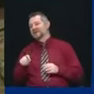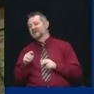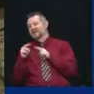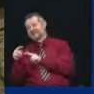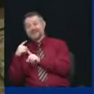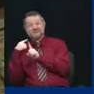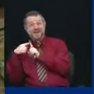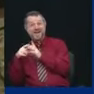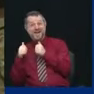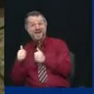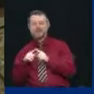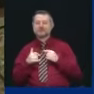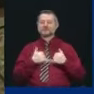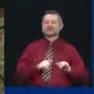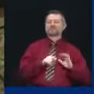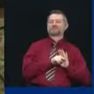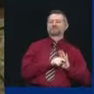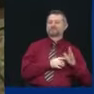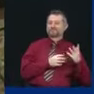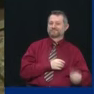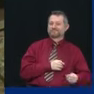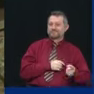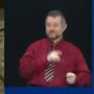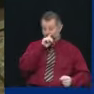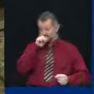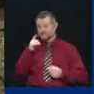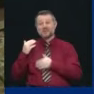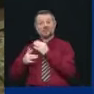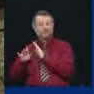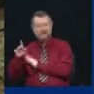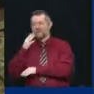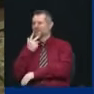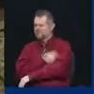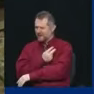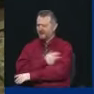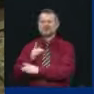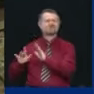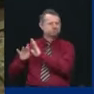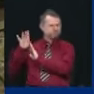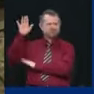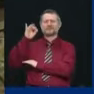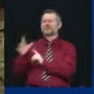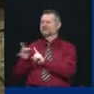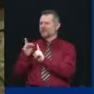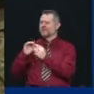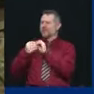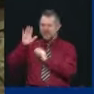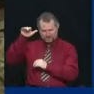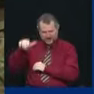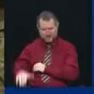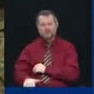making progress. People are getting vaccinated. Positivity is coming down. But COVID is